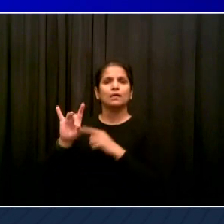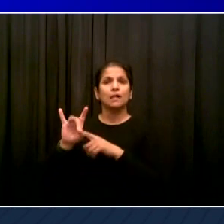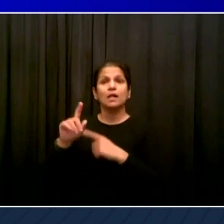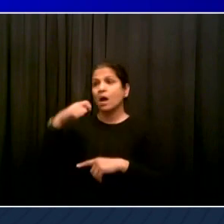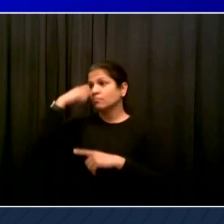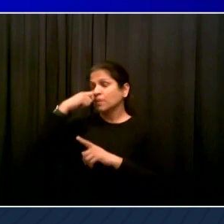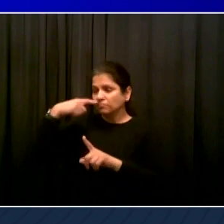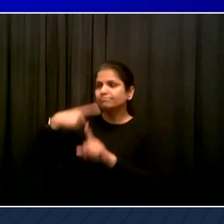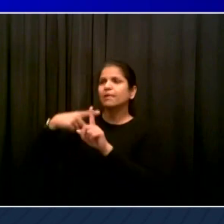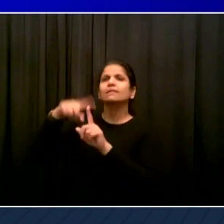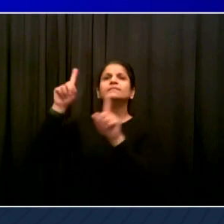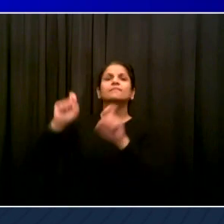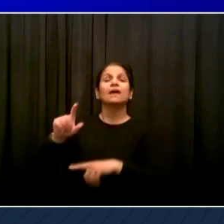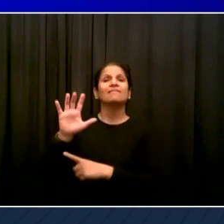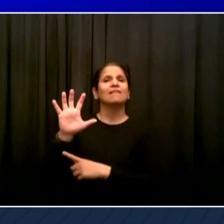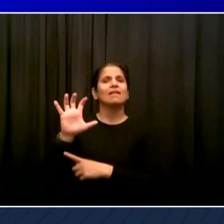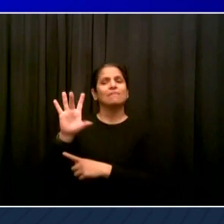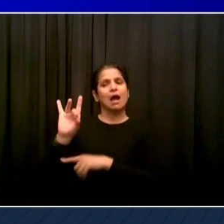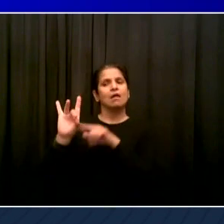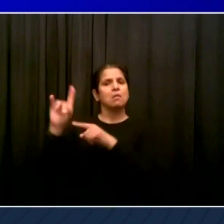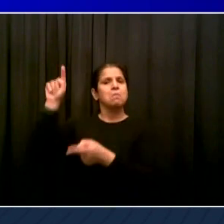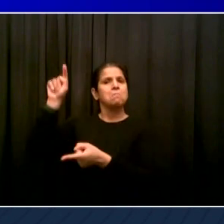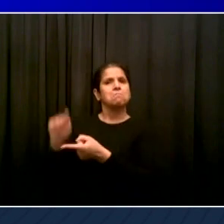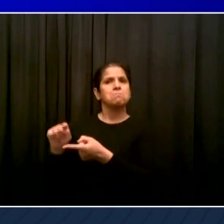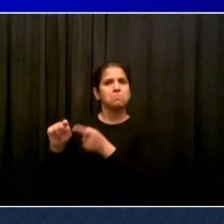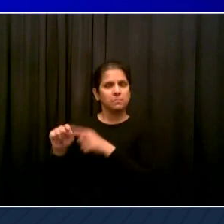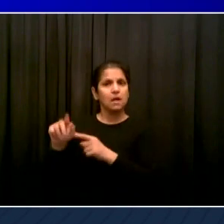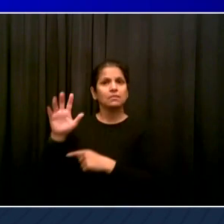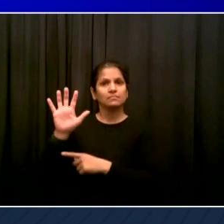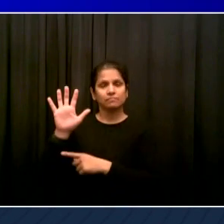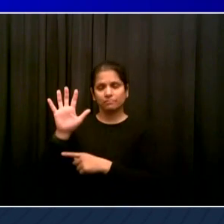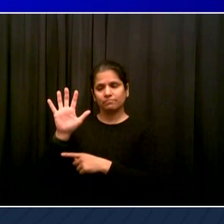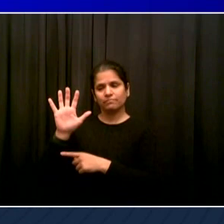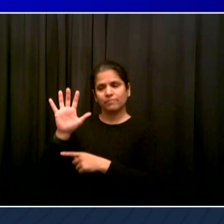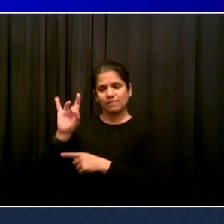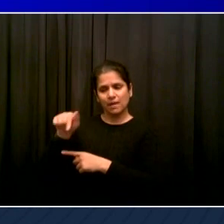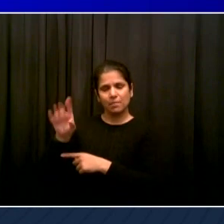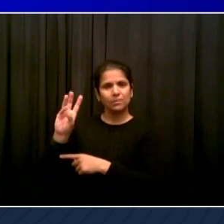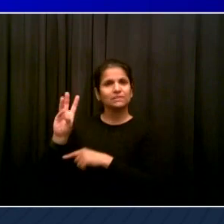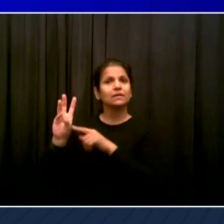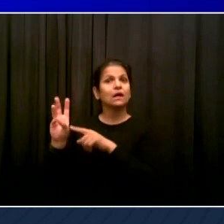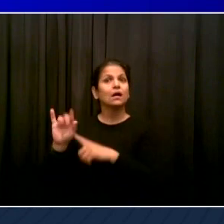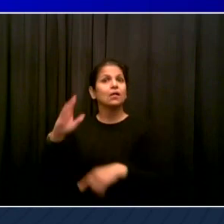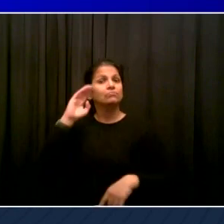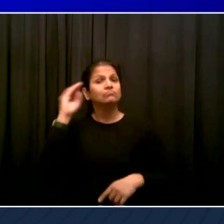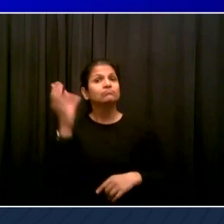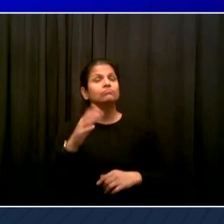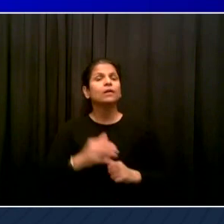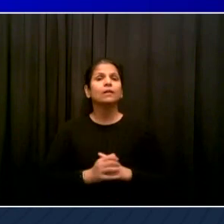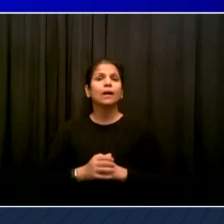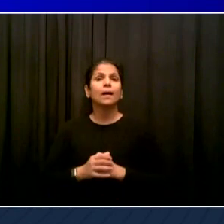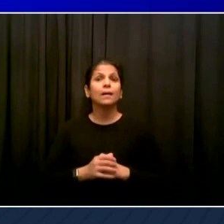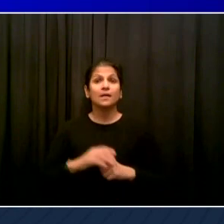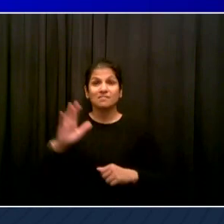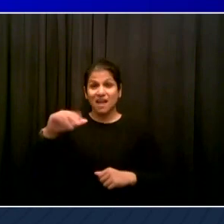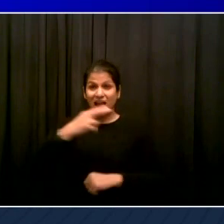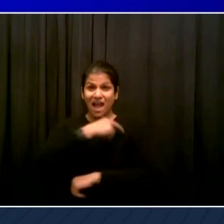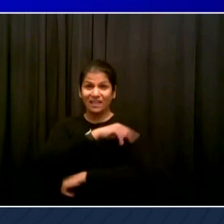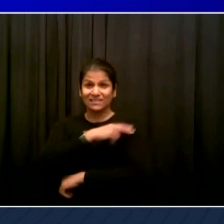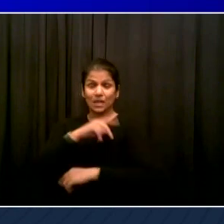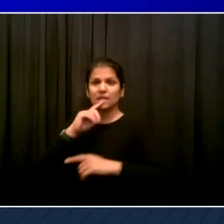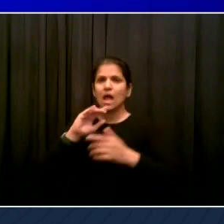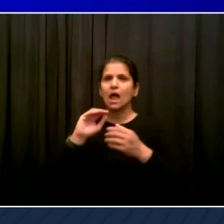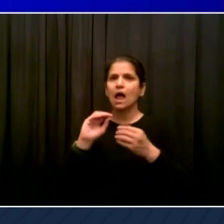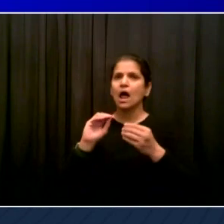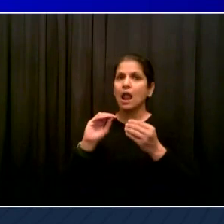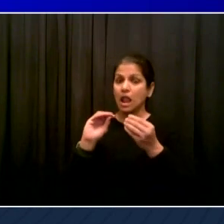58.61%. Hospitalization rate, well, we don't have this number today because we normally get it from the state dashboard, and it has not been updated